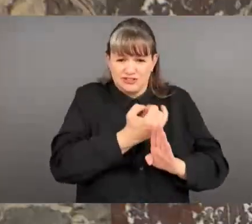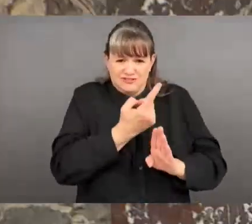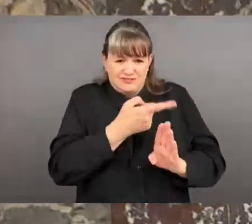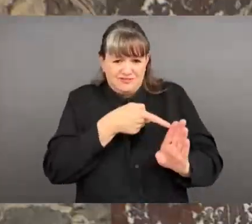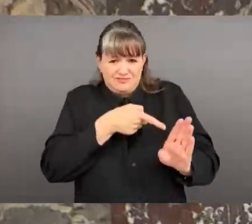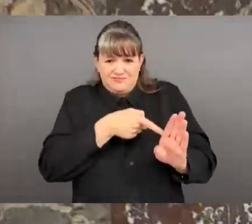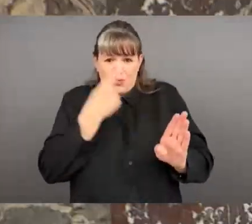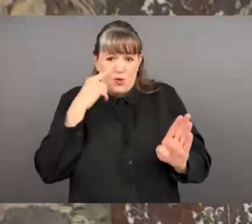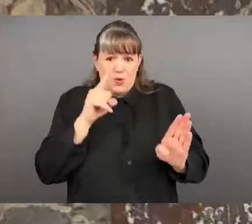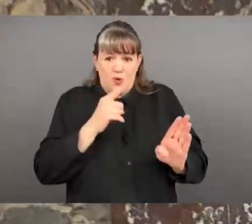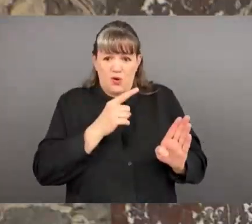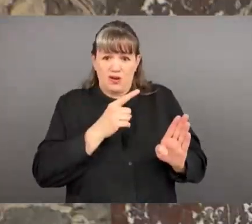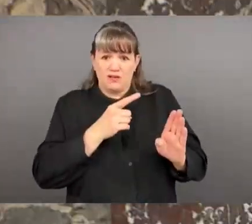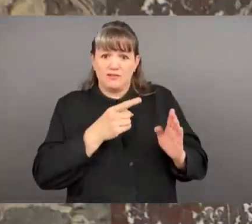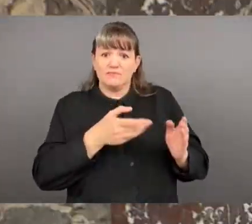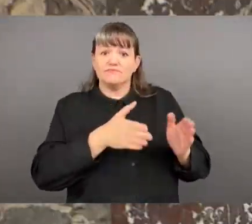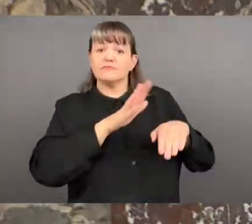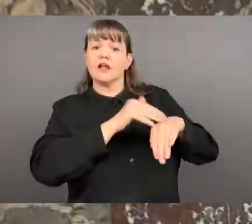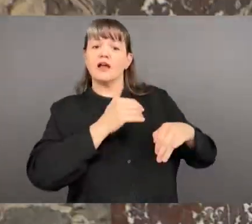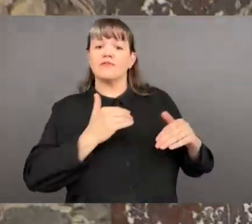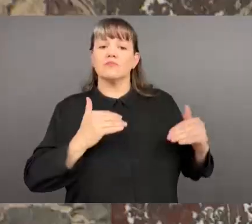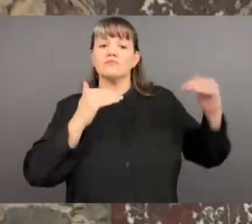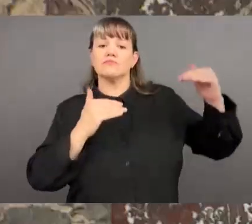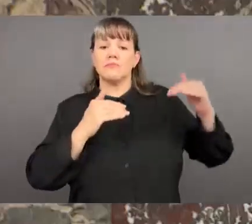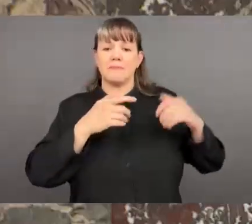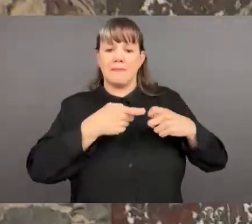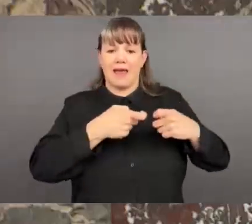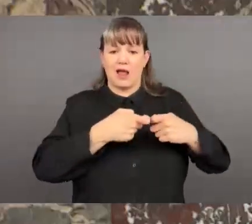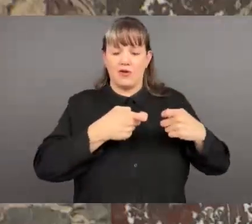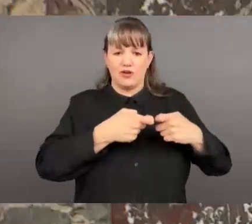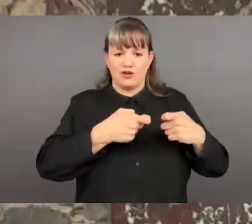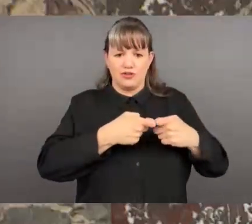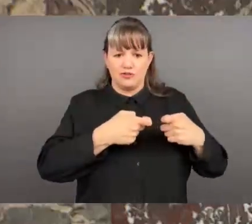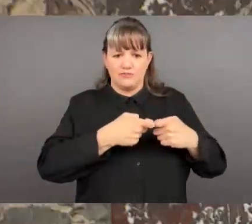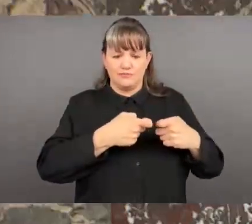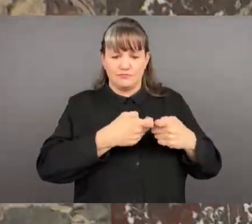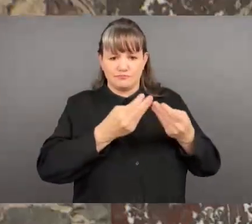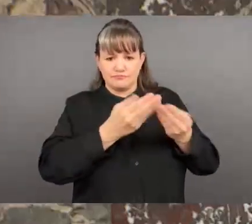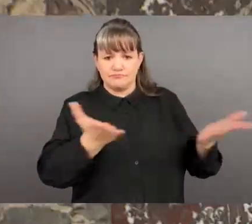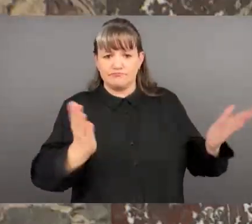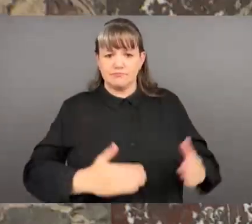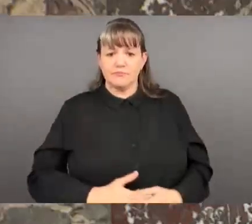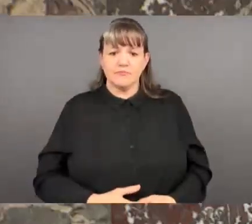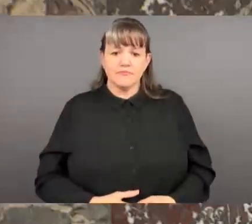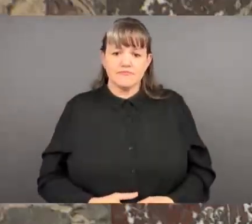You won't get this province ahead by insulting the core industries that built